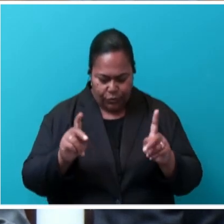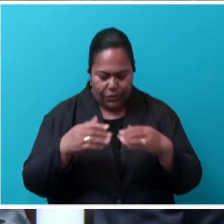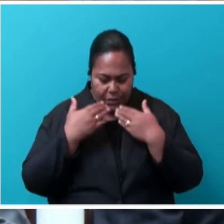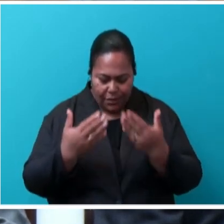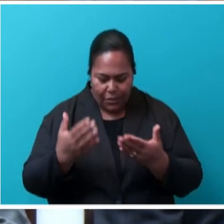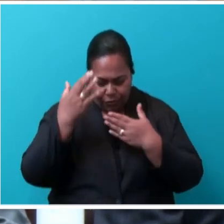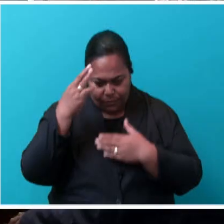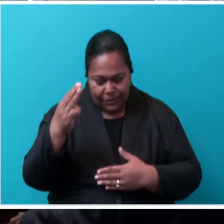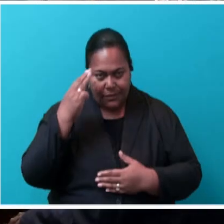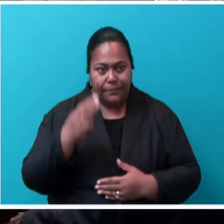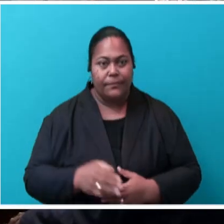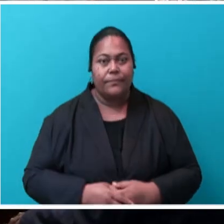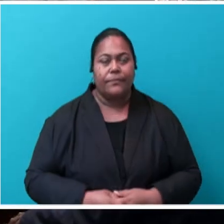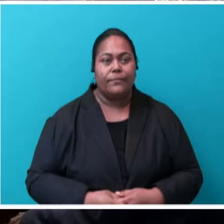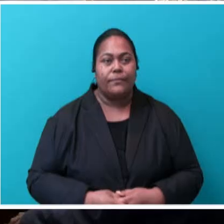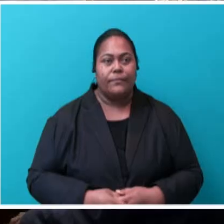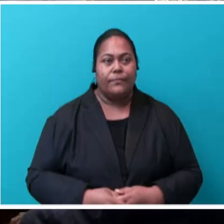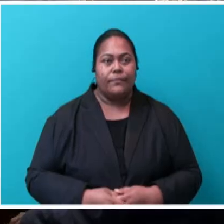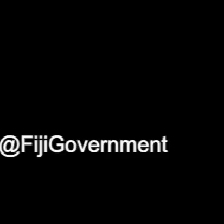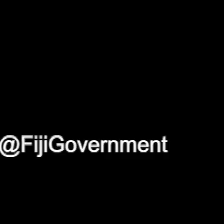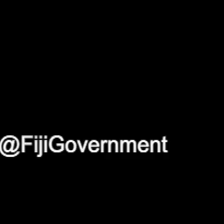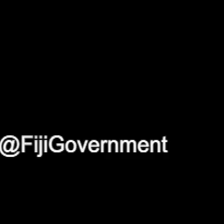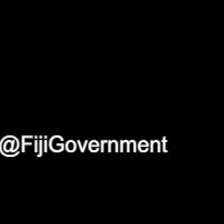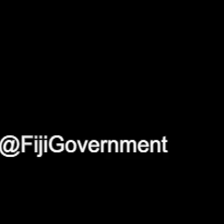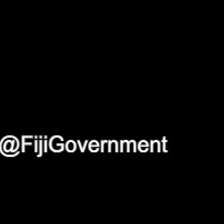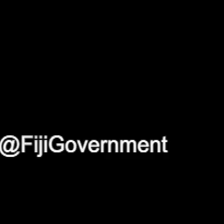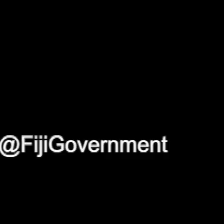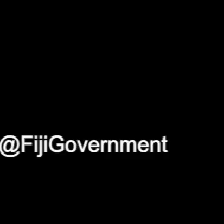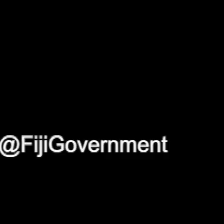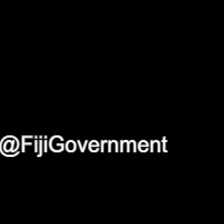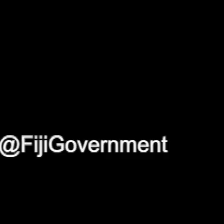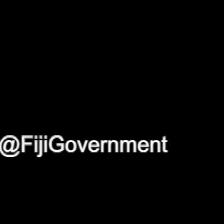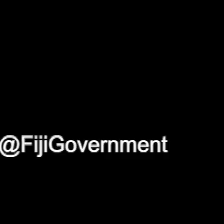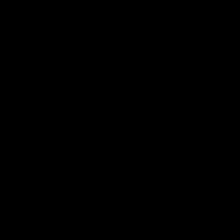Thank you, the Minister Honourable Nalumisa.